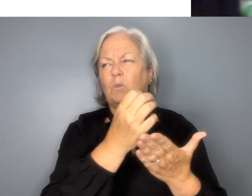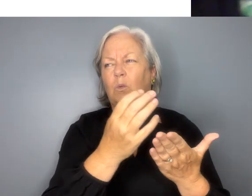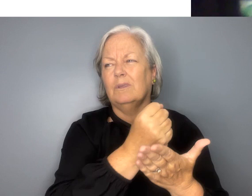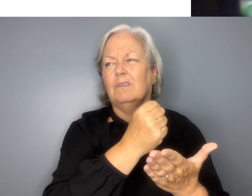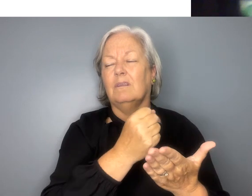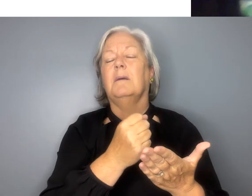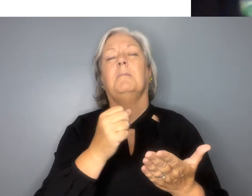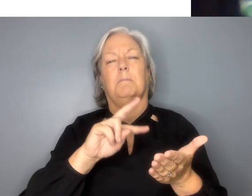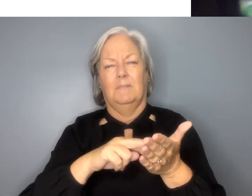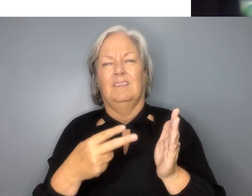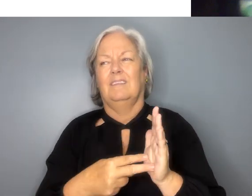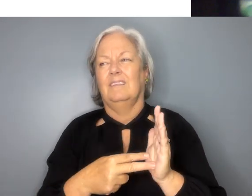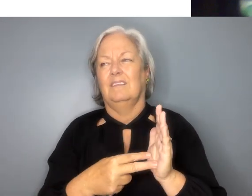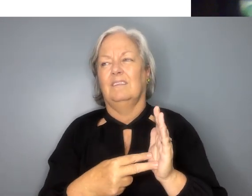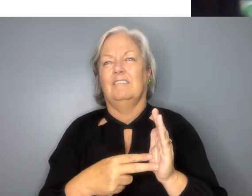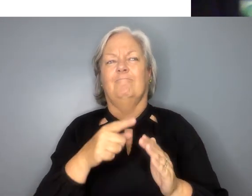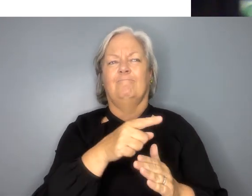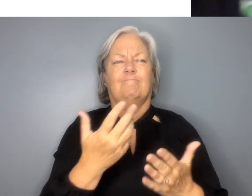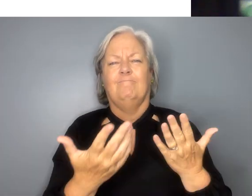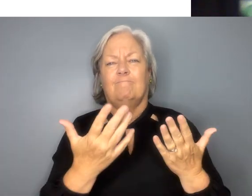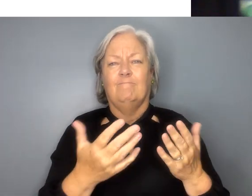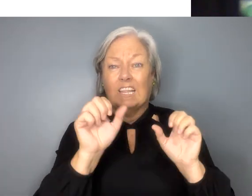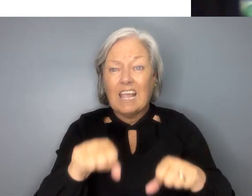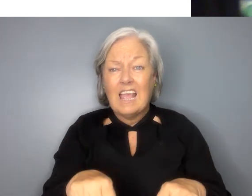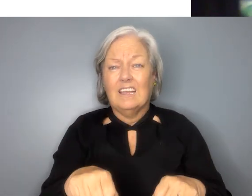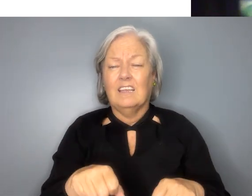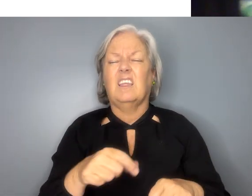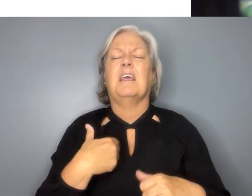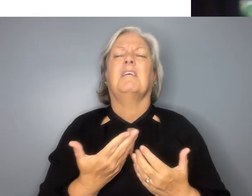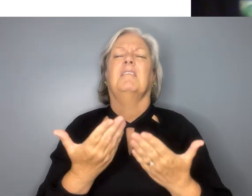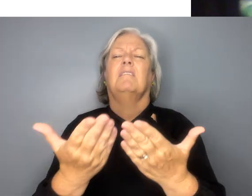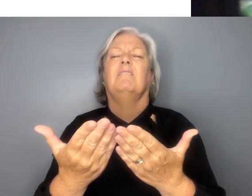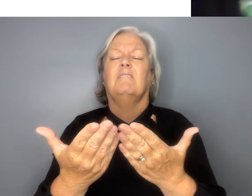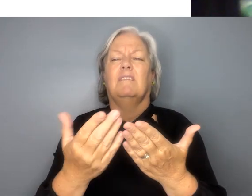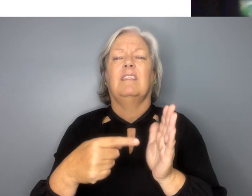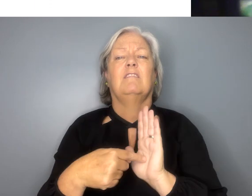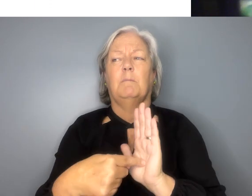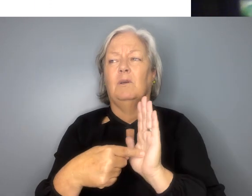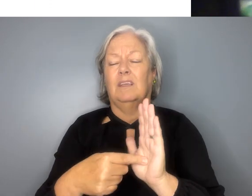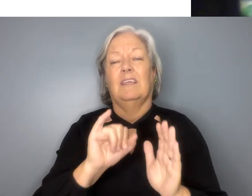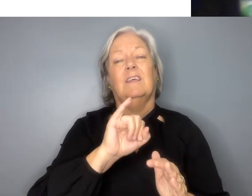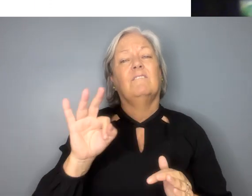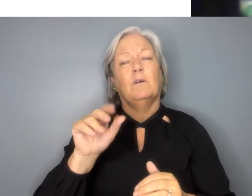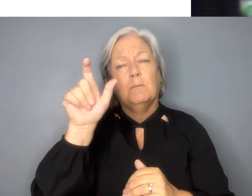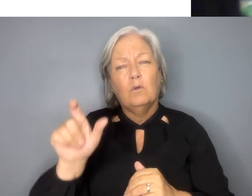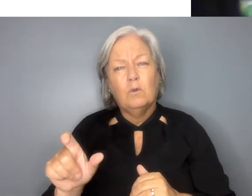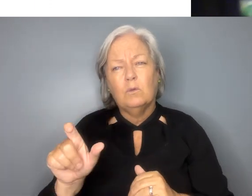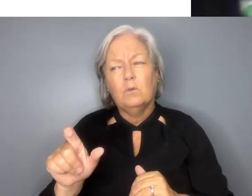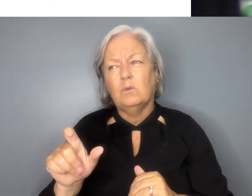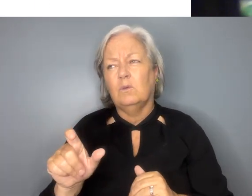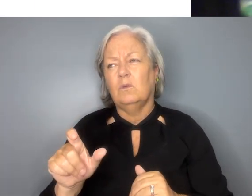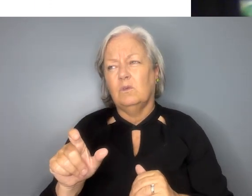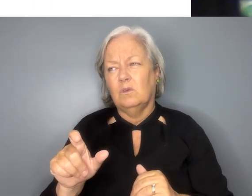should automatically be able to do. For example, if a person